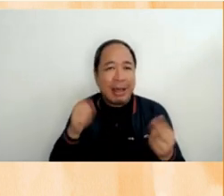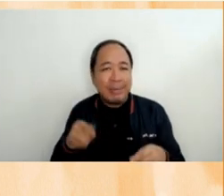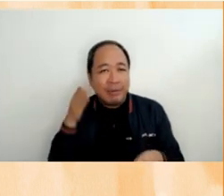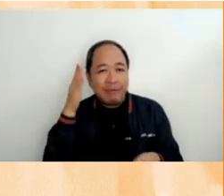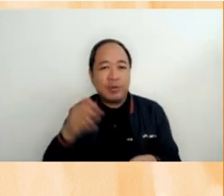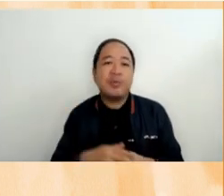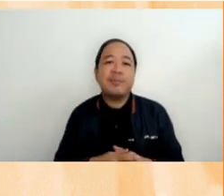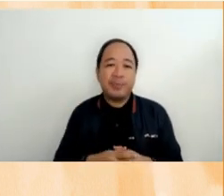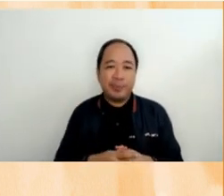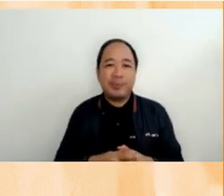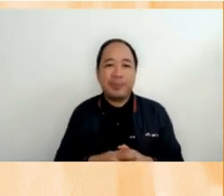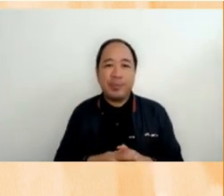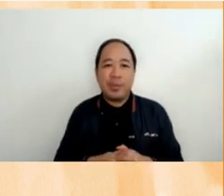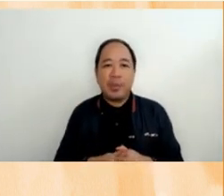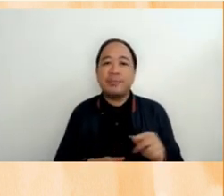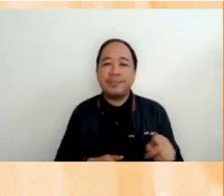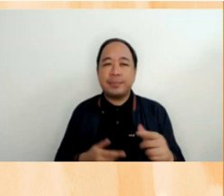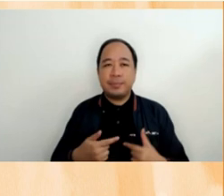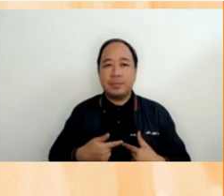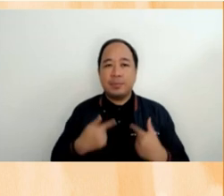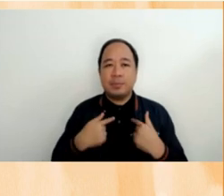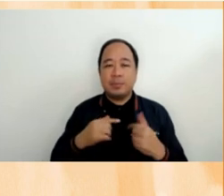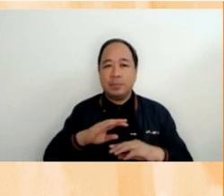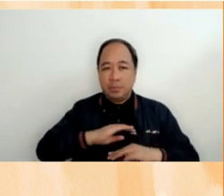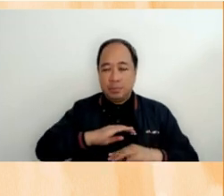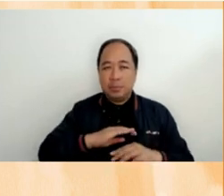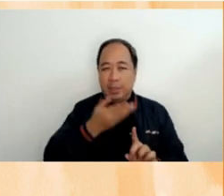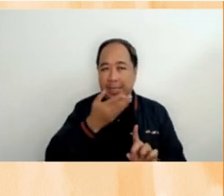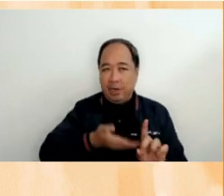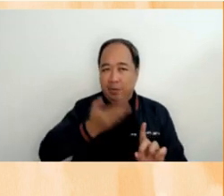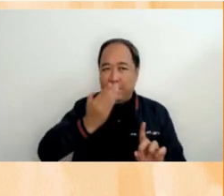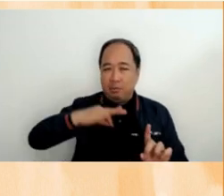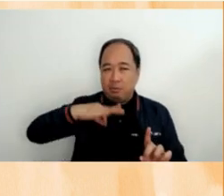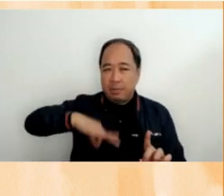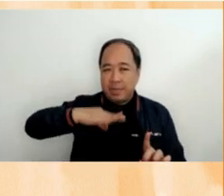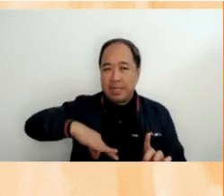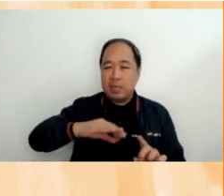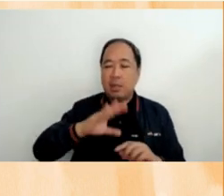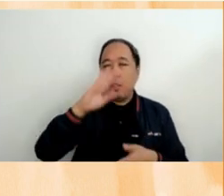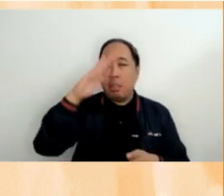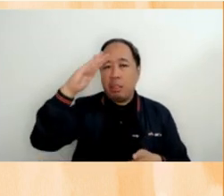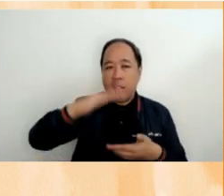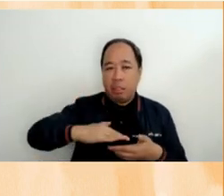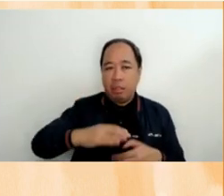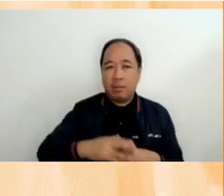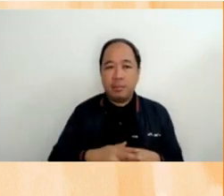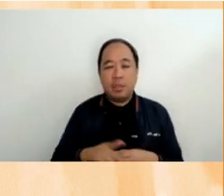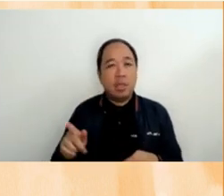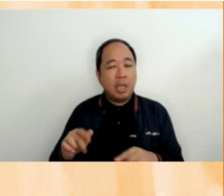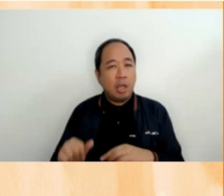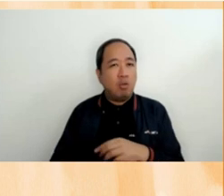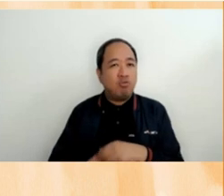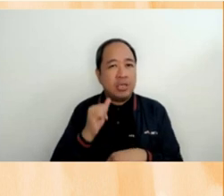The life satisfaction and overall well-being decrease, while risk behaviors among